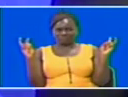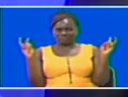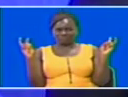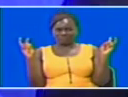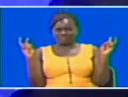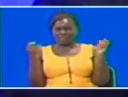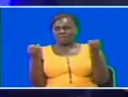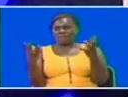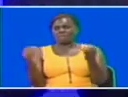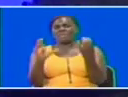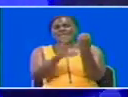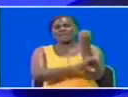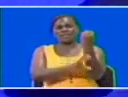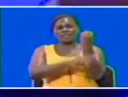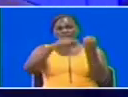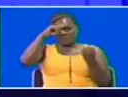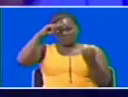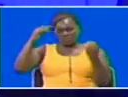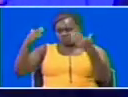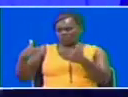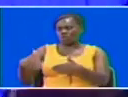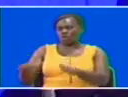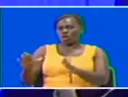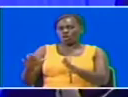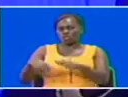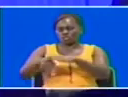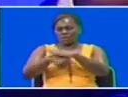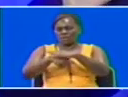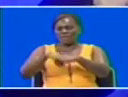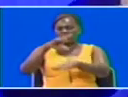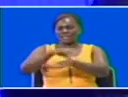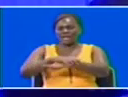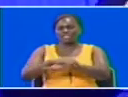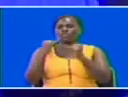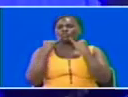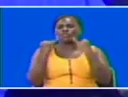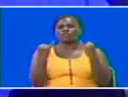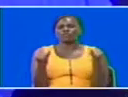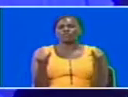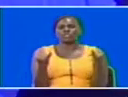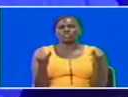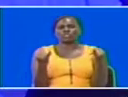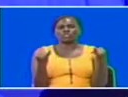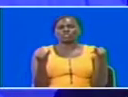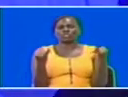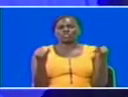many countries, because of the loss of primary sourcing of information as a sine qua non of